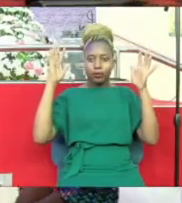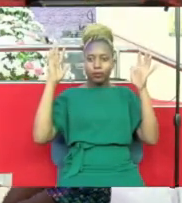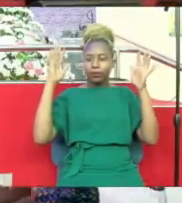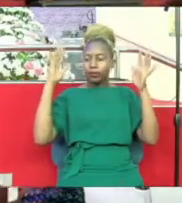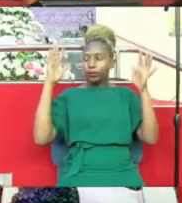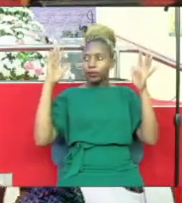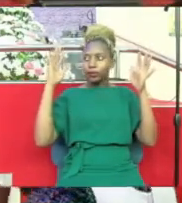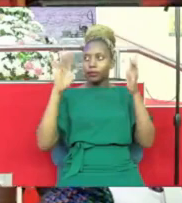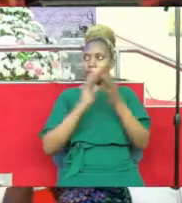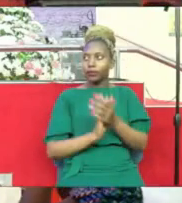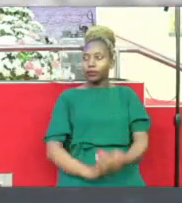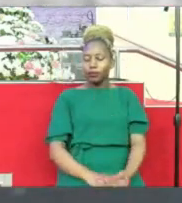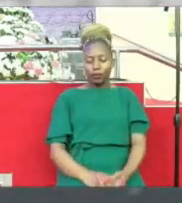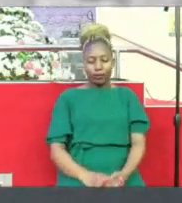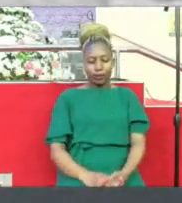Something's about to happen.